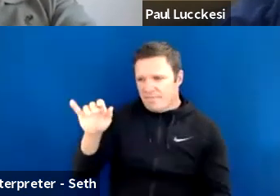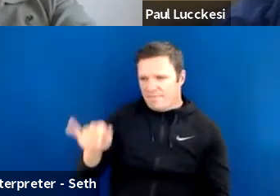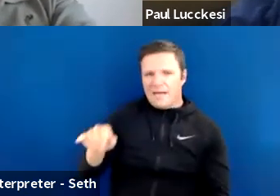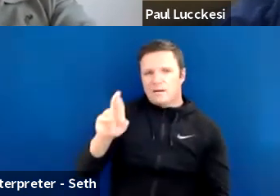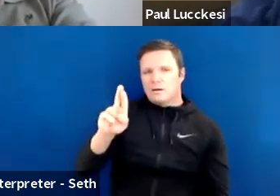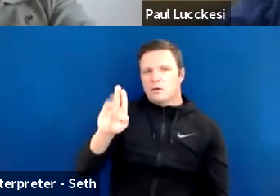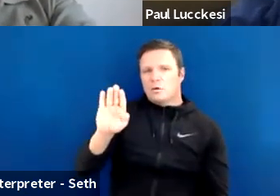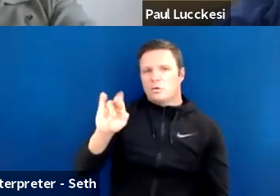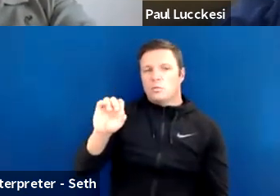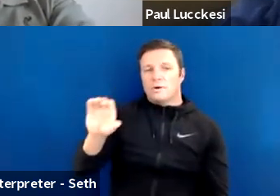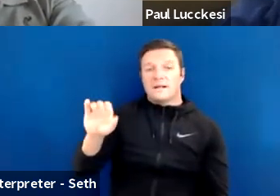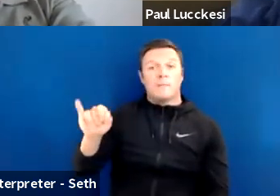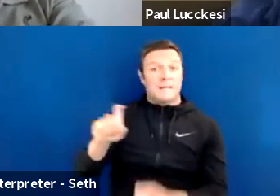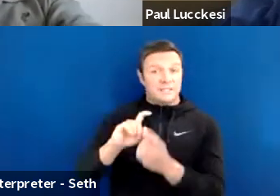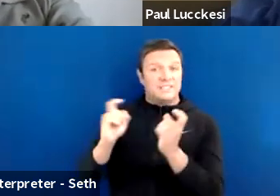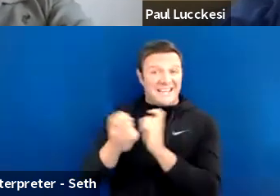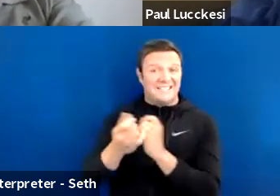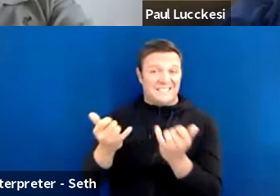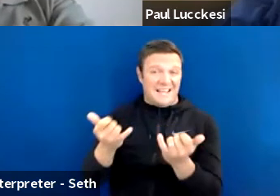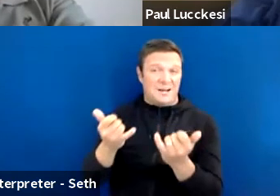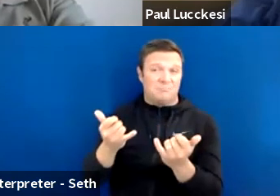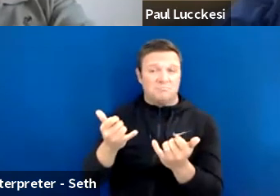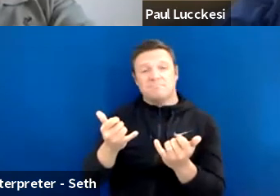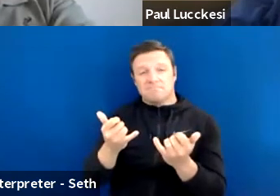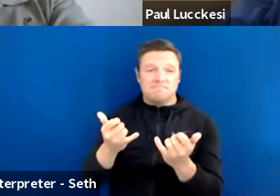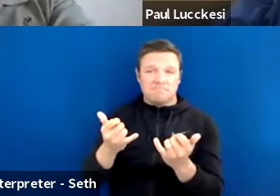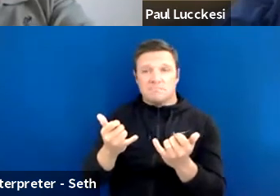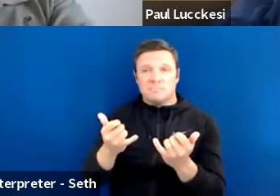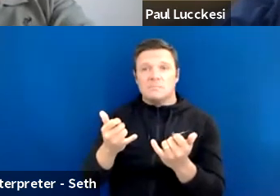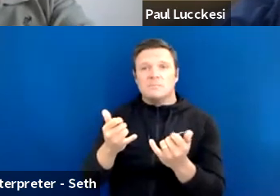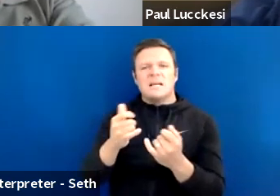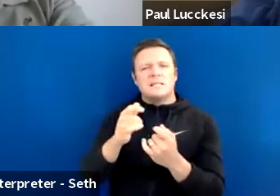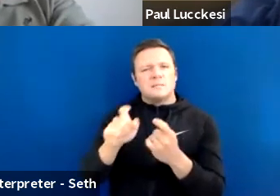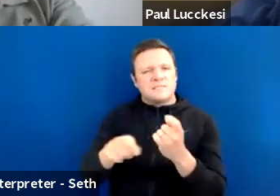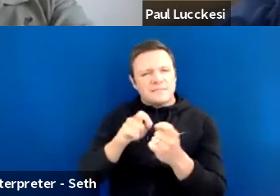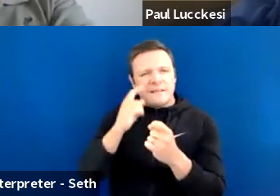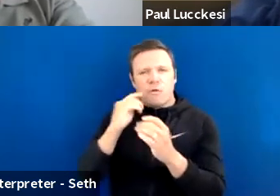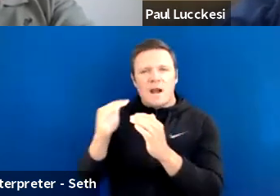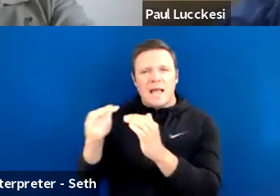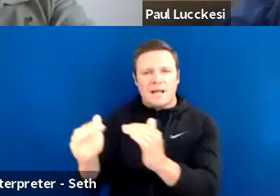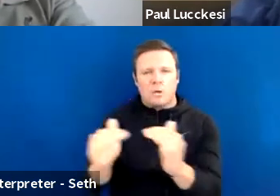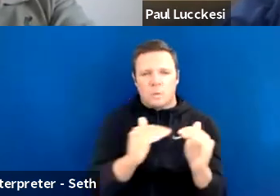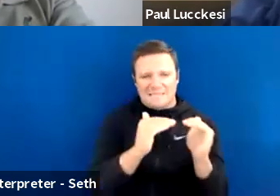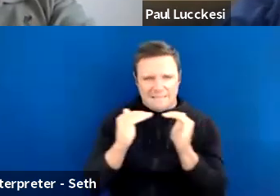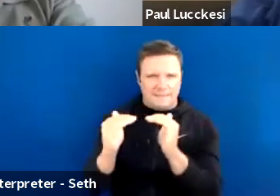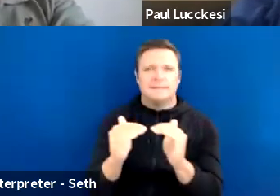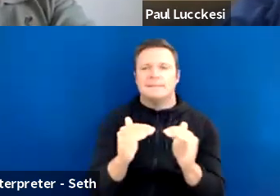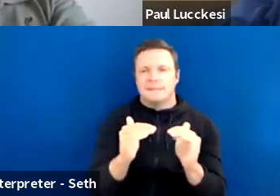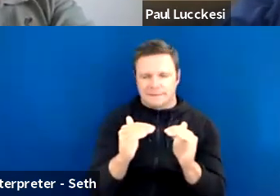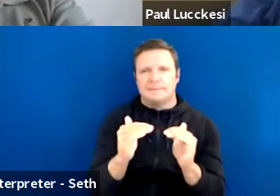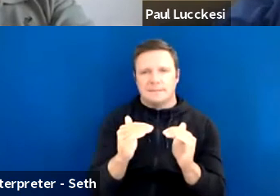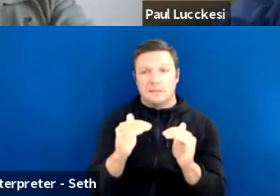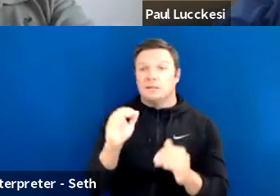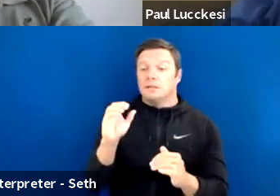has changed somewhat in the area of equity, especially. And so everything that